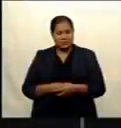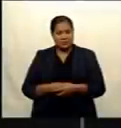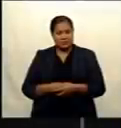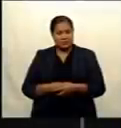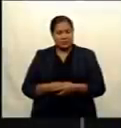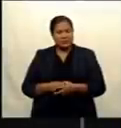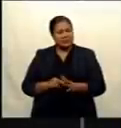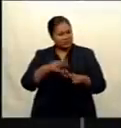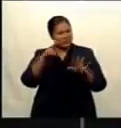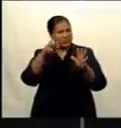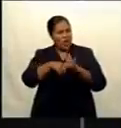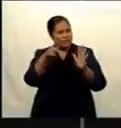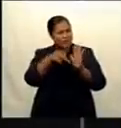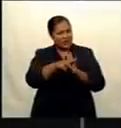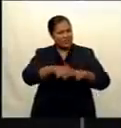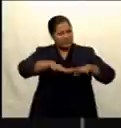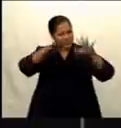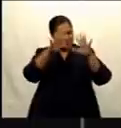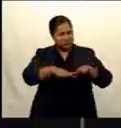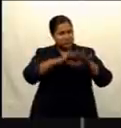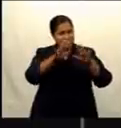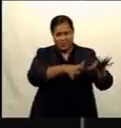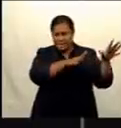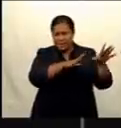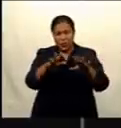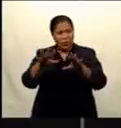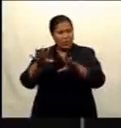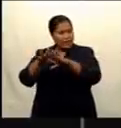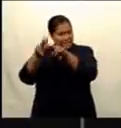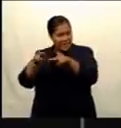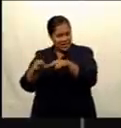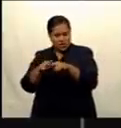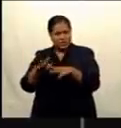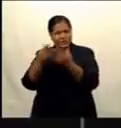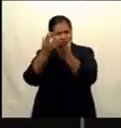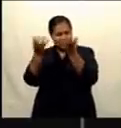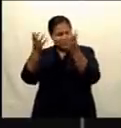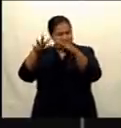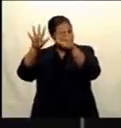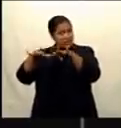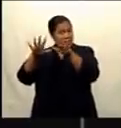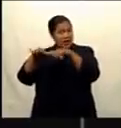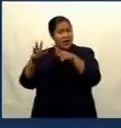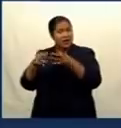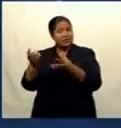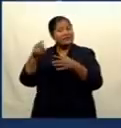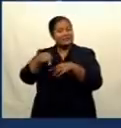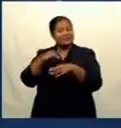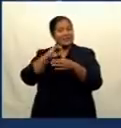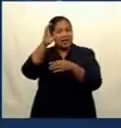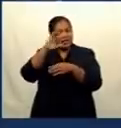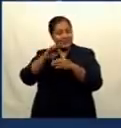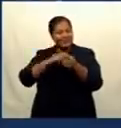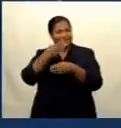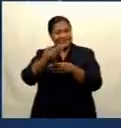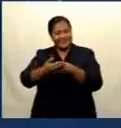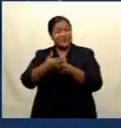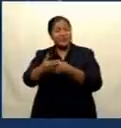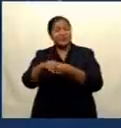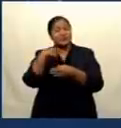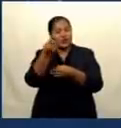A trough of low pressure to the west approaches Fiji with associated cloud and showers to affect the country until tomorrow. In the